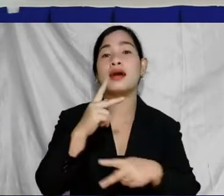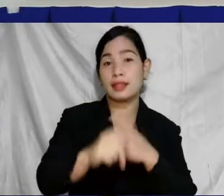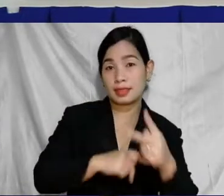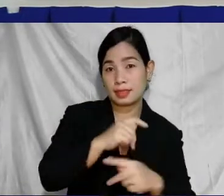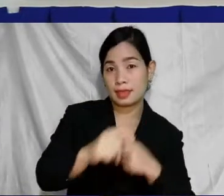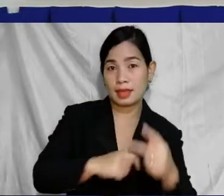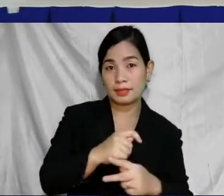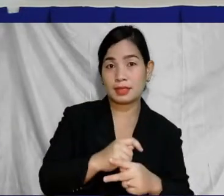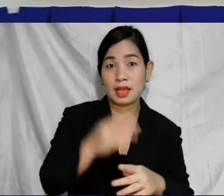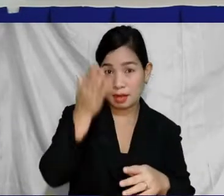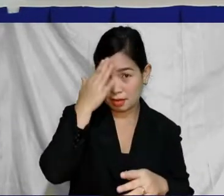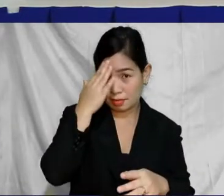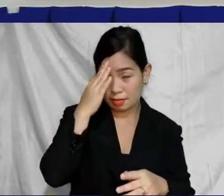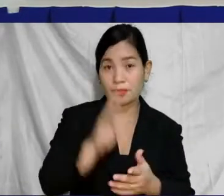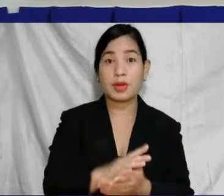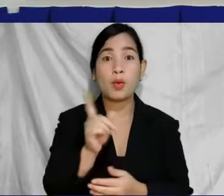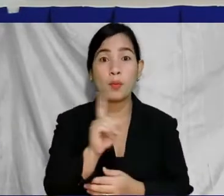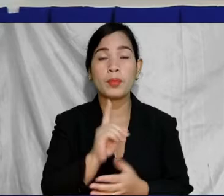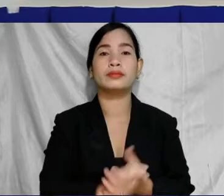you still remember the three states of matter?